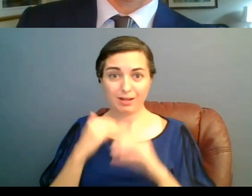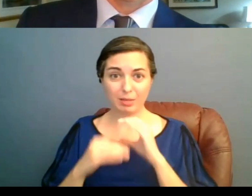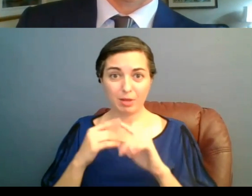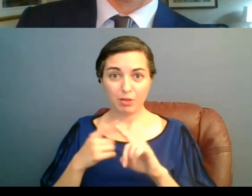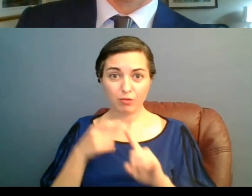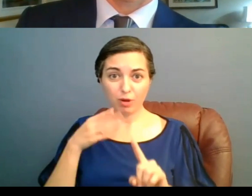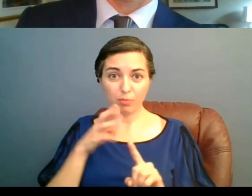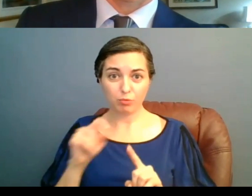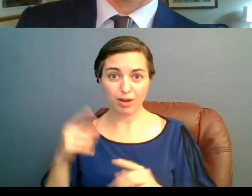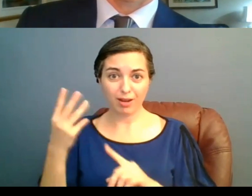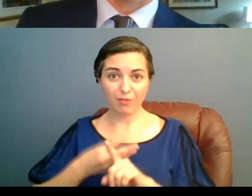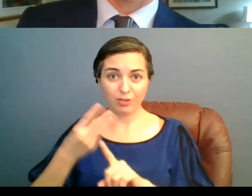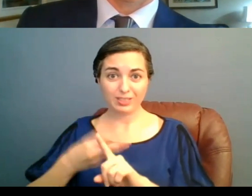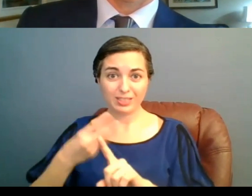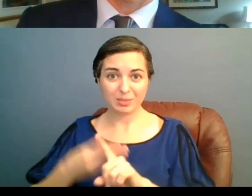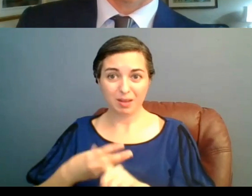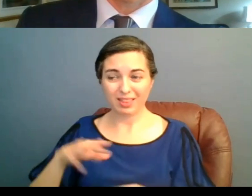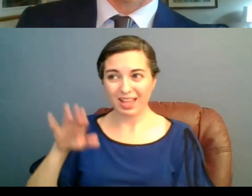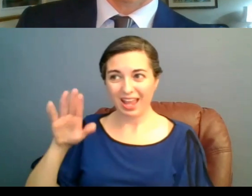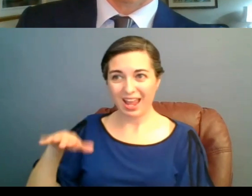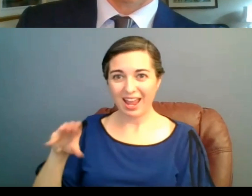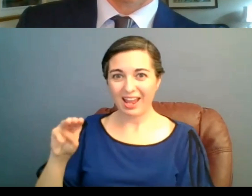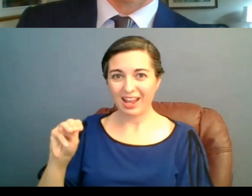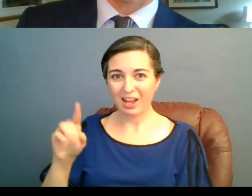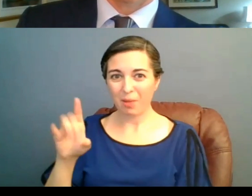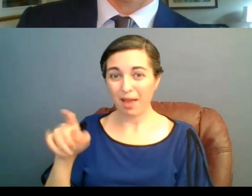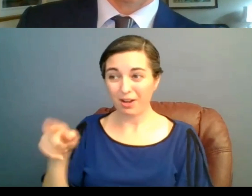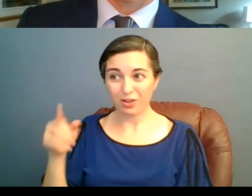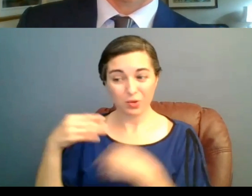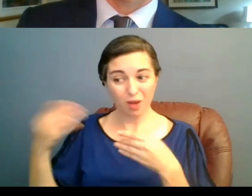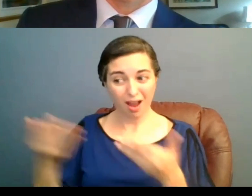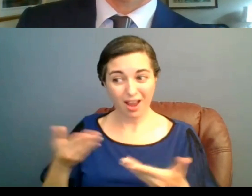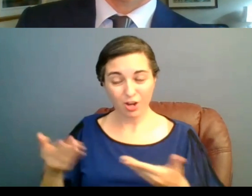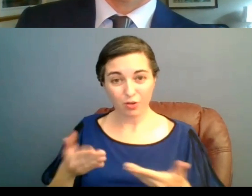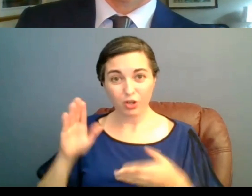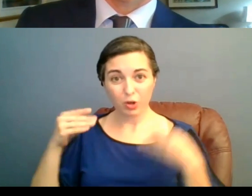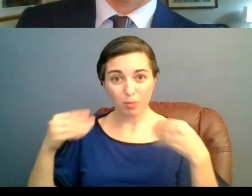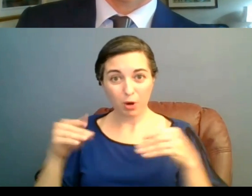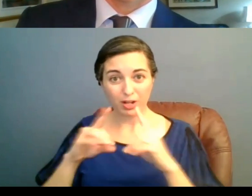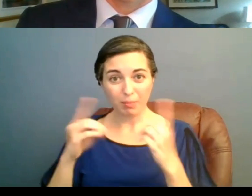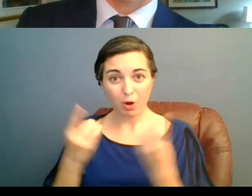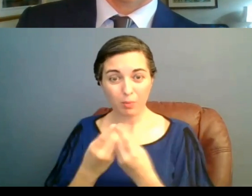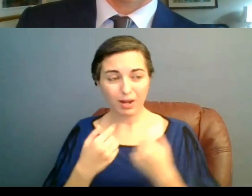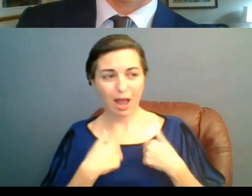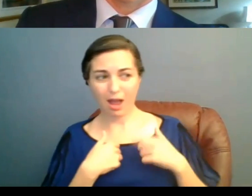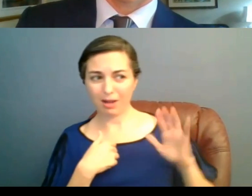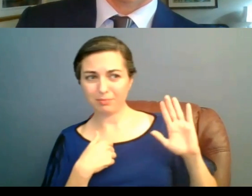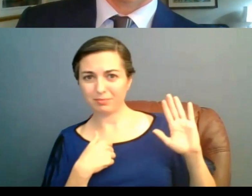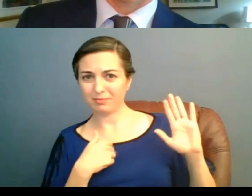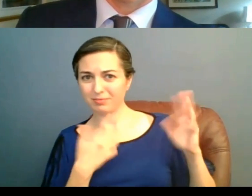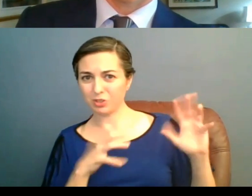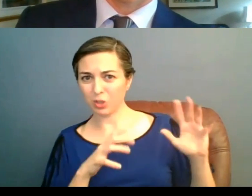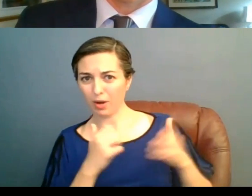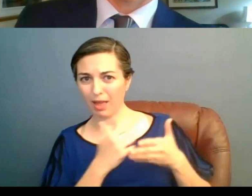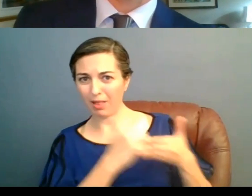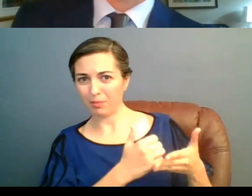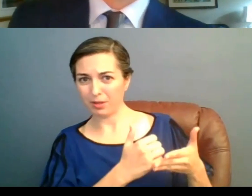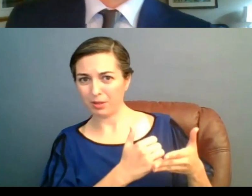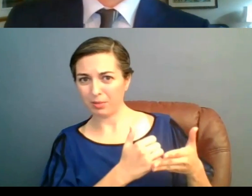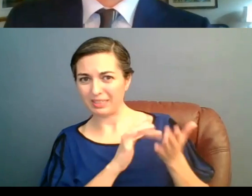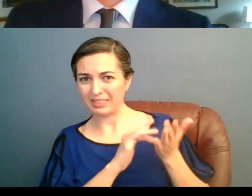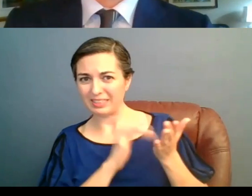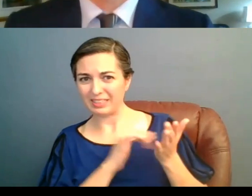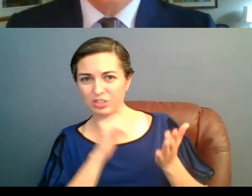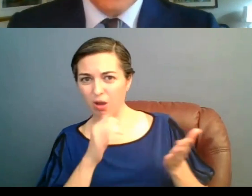every 6 months saying, hey, Maddie, you guys hiring in the marketing department? I am probably not going to actually want to help him because he's not